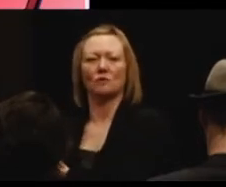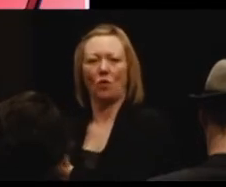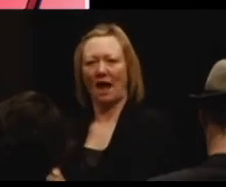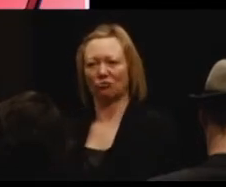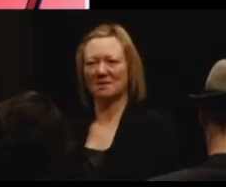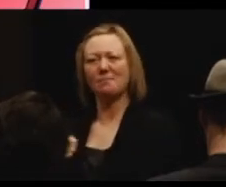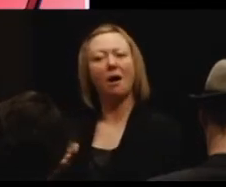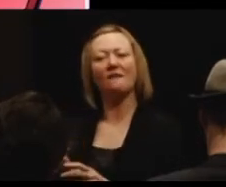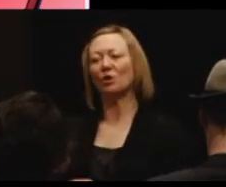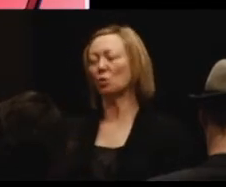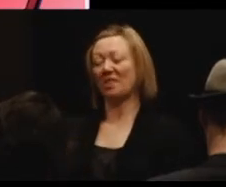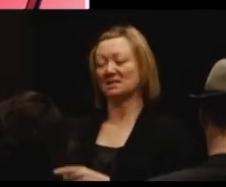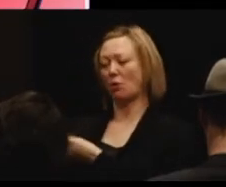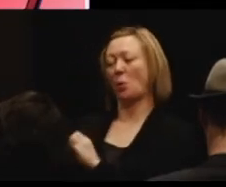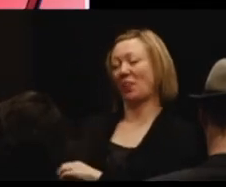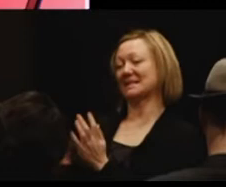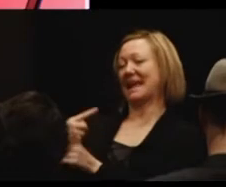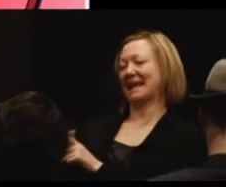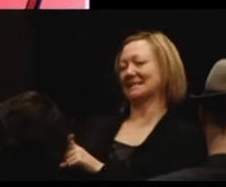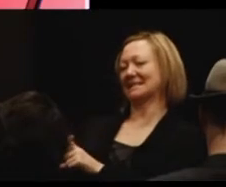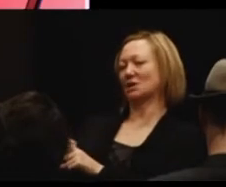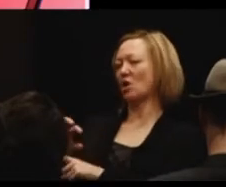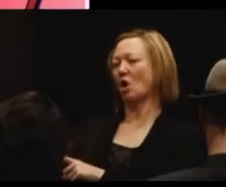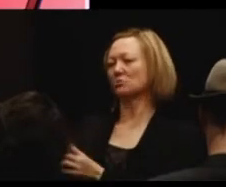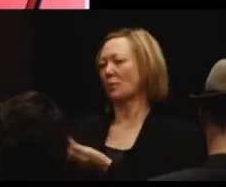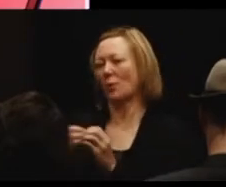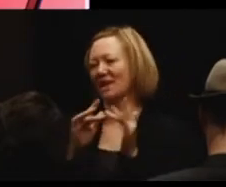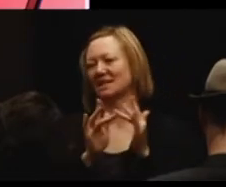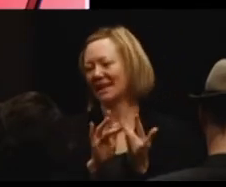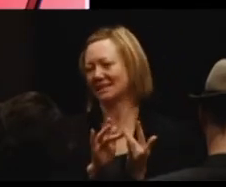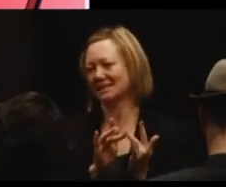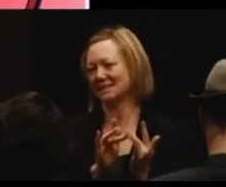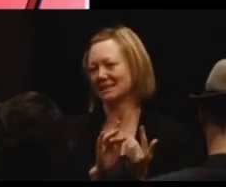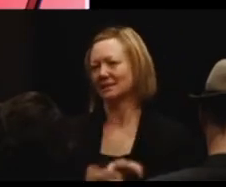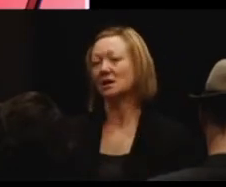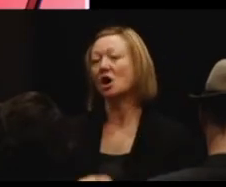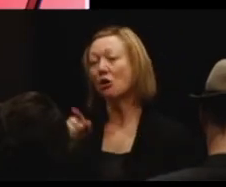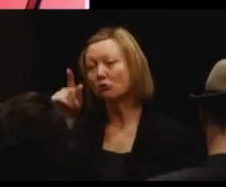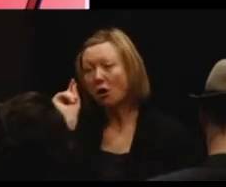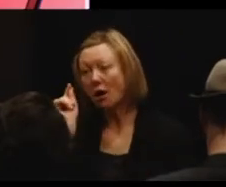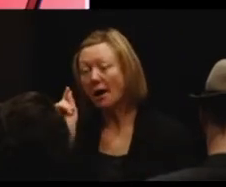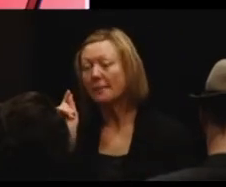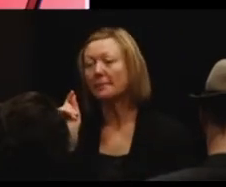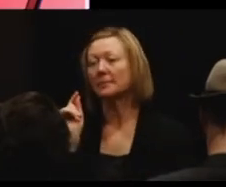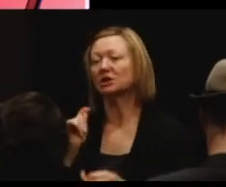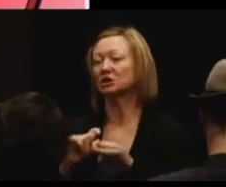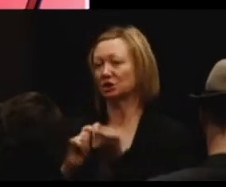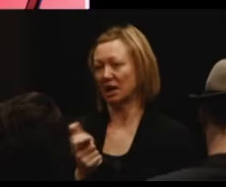Internet-based crime, which we just mentioned, has changed the way, in a sense of being from a group